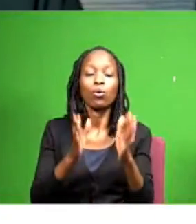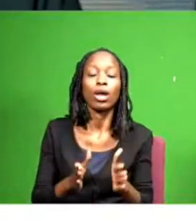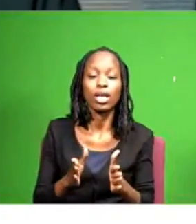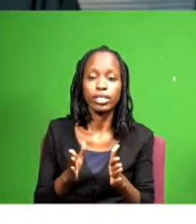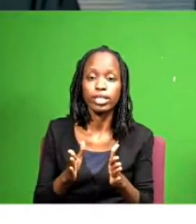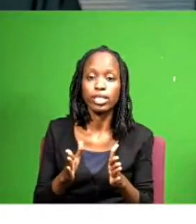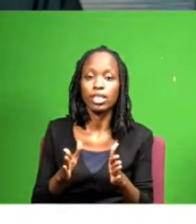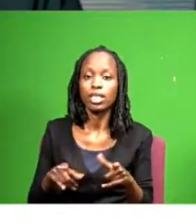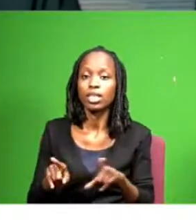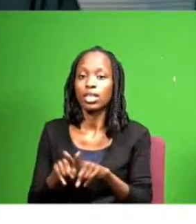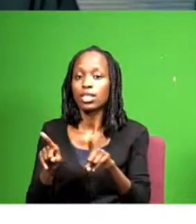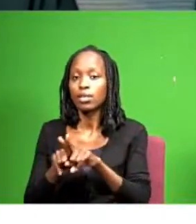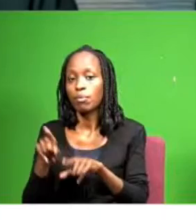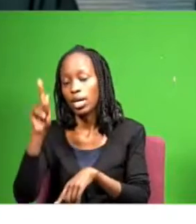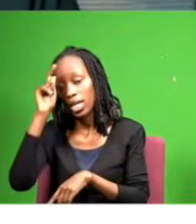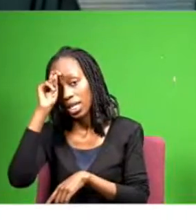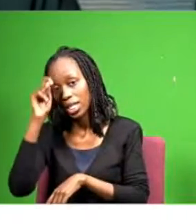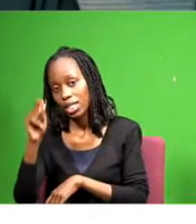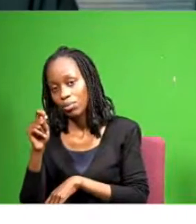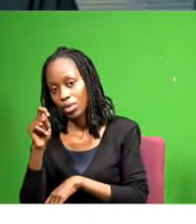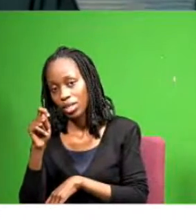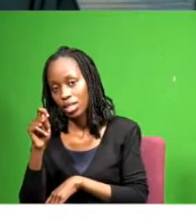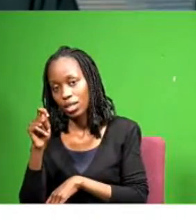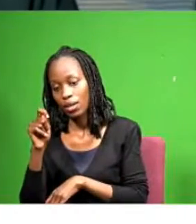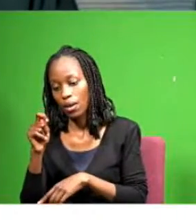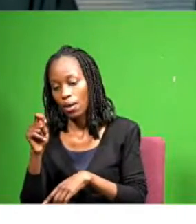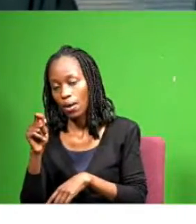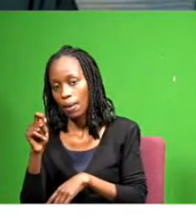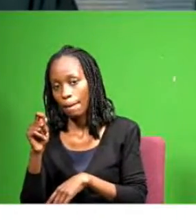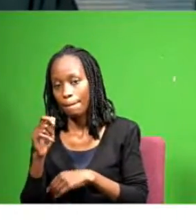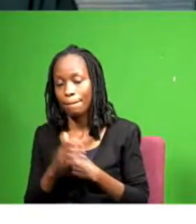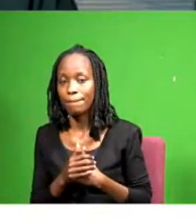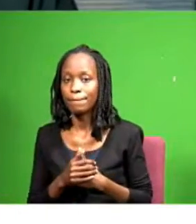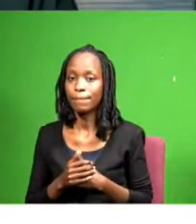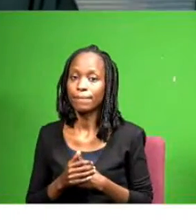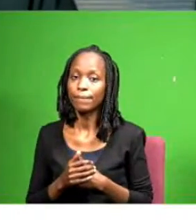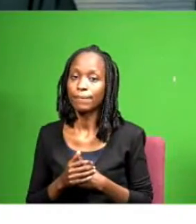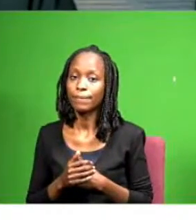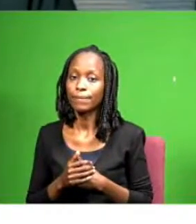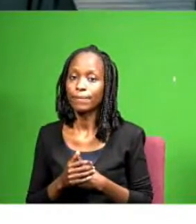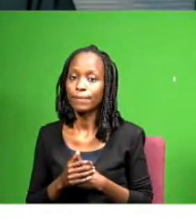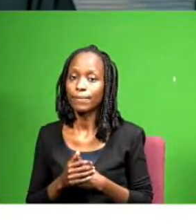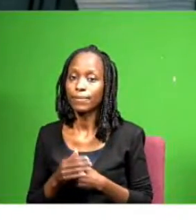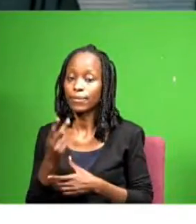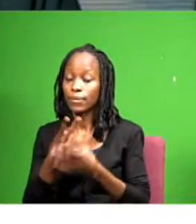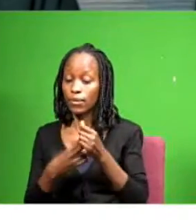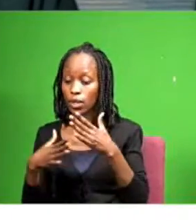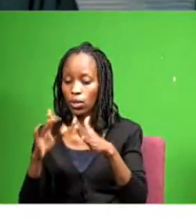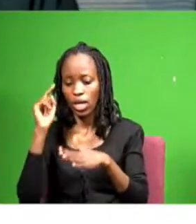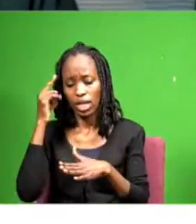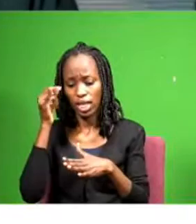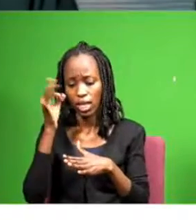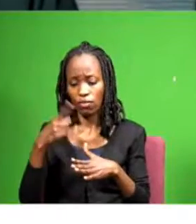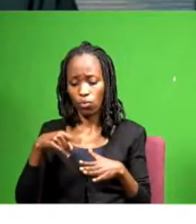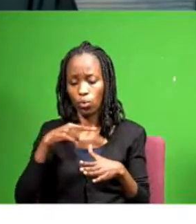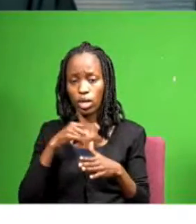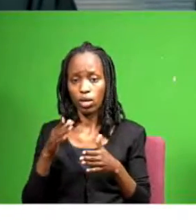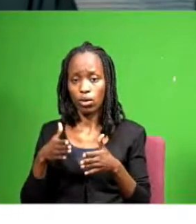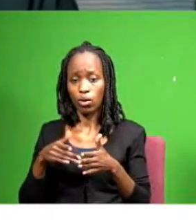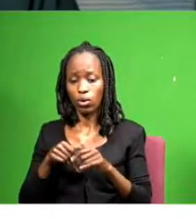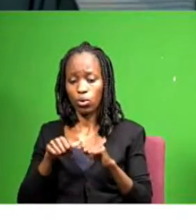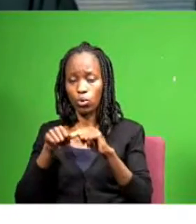and the respect both ways. And I think if we continue this way,